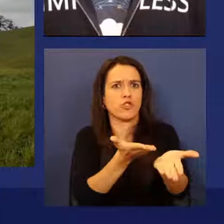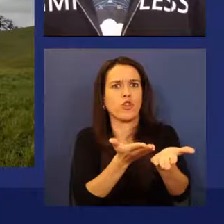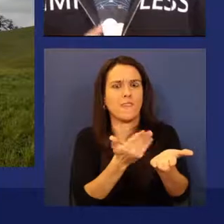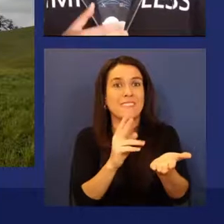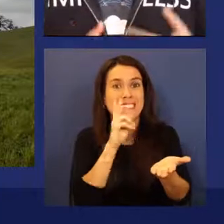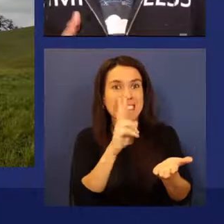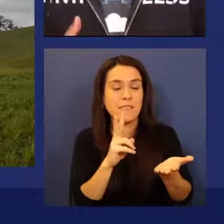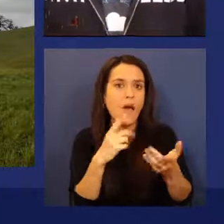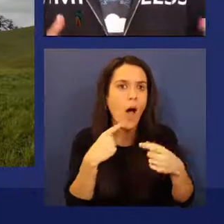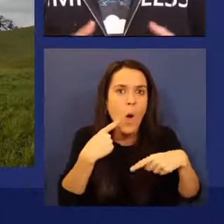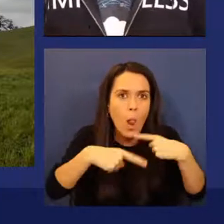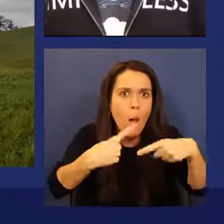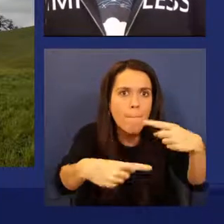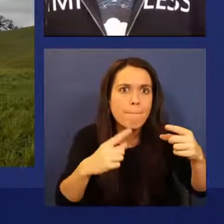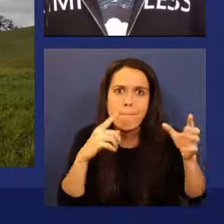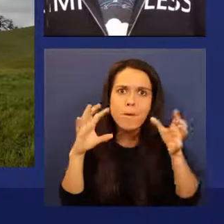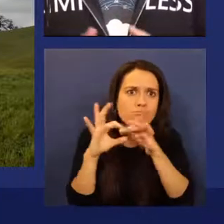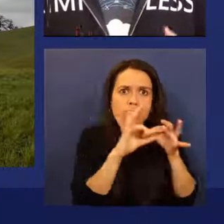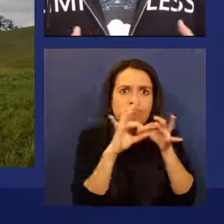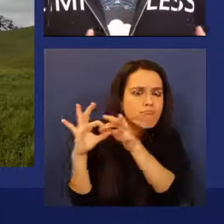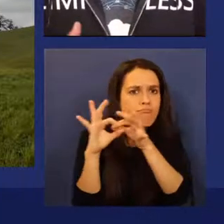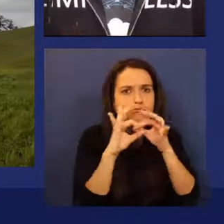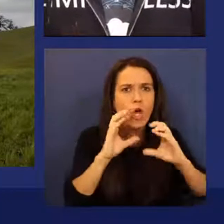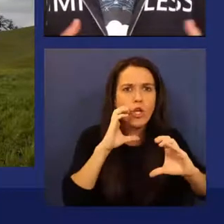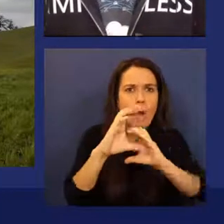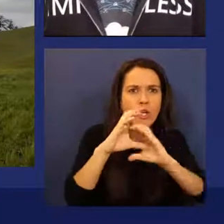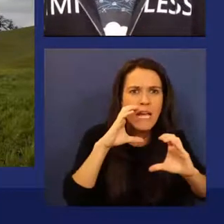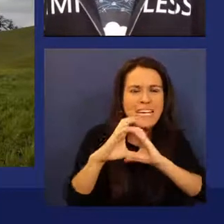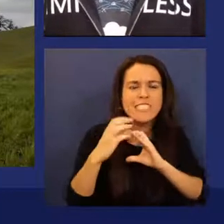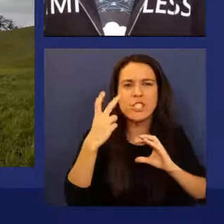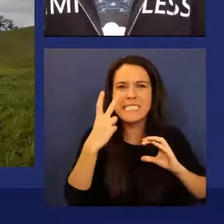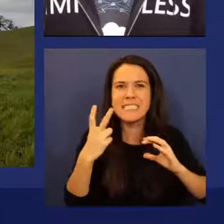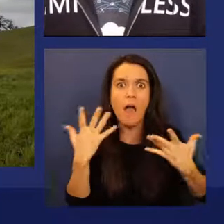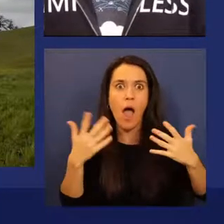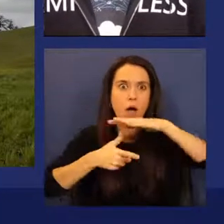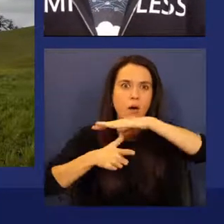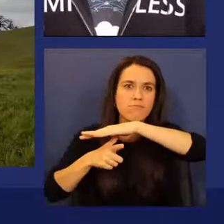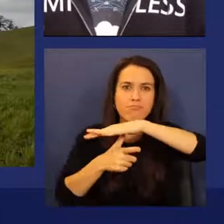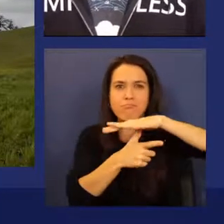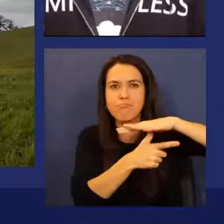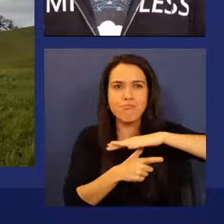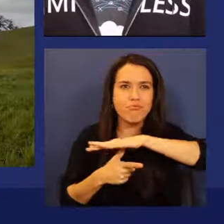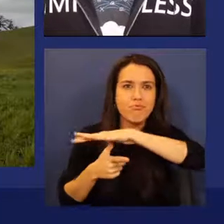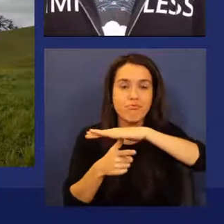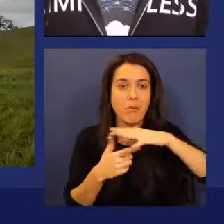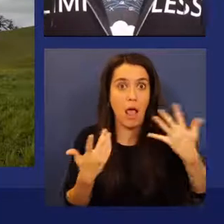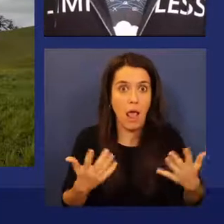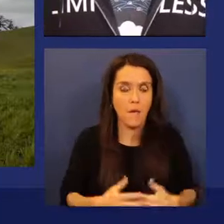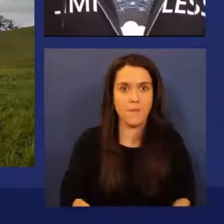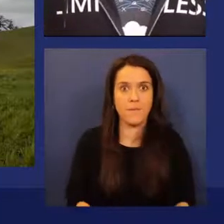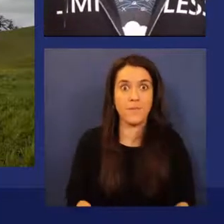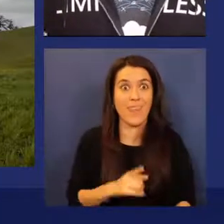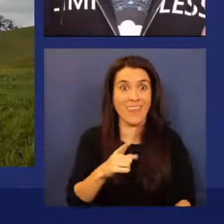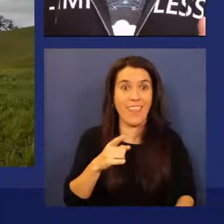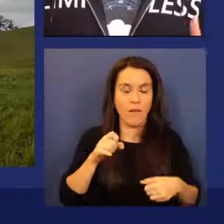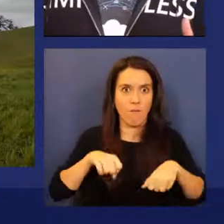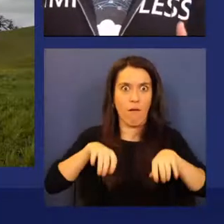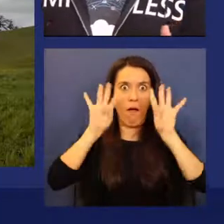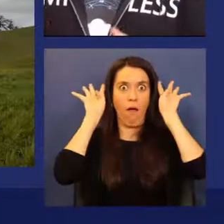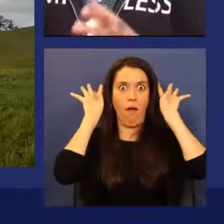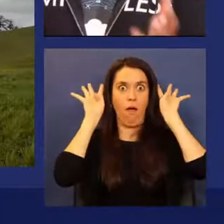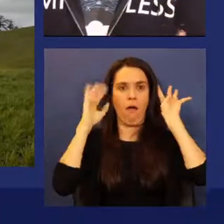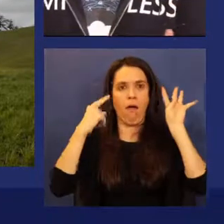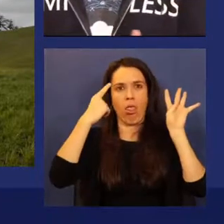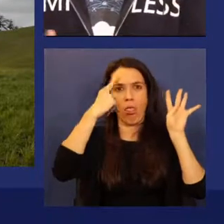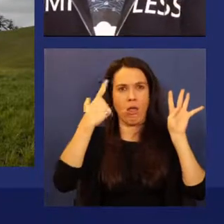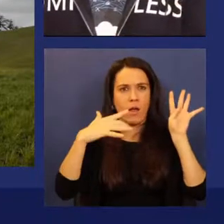You have to, you know, go through the whole scenario with us in regards to what you're trying to accomplish. And they were blown away because you know it was 5,000